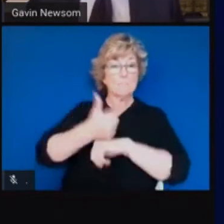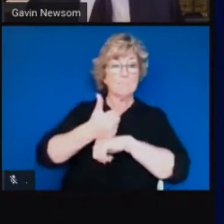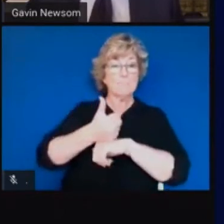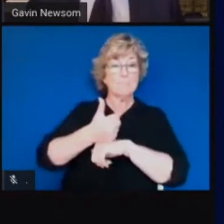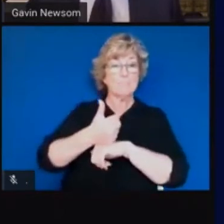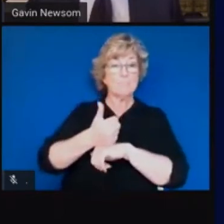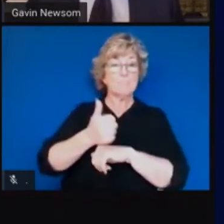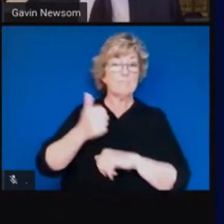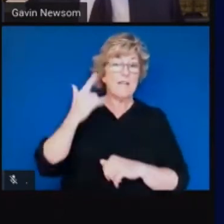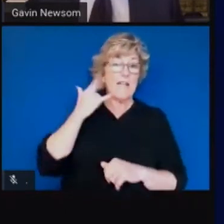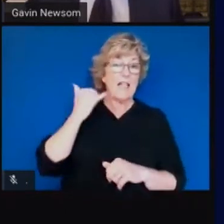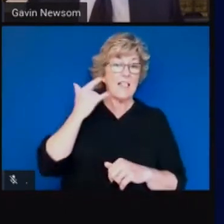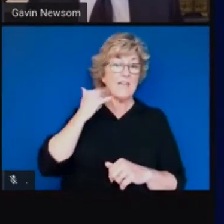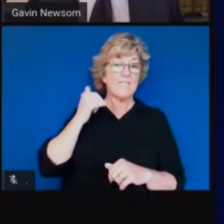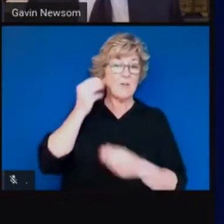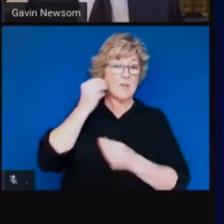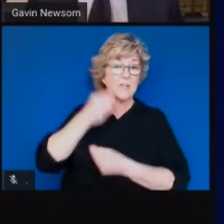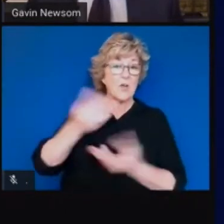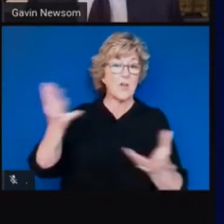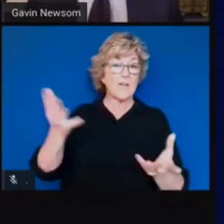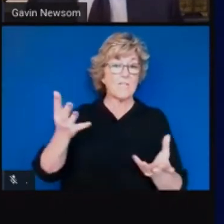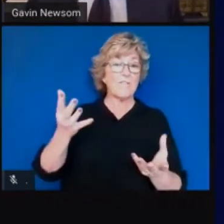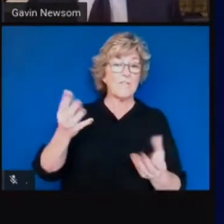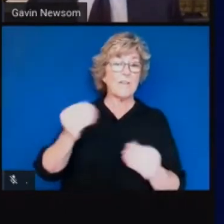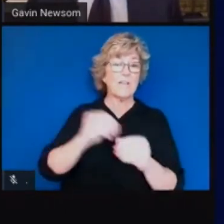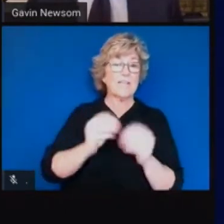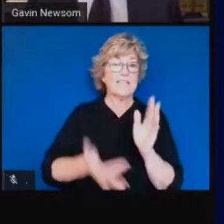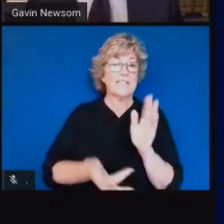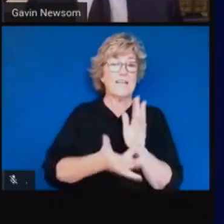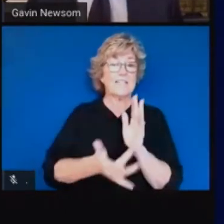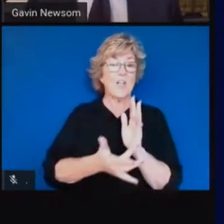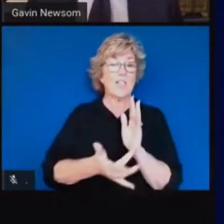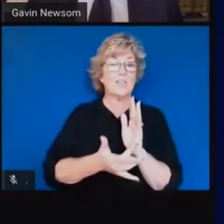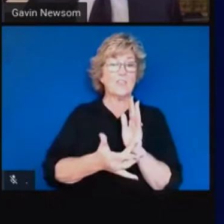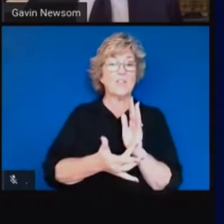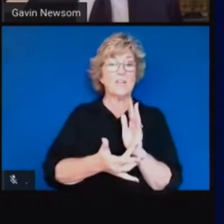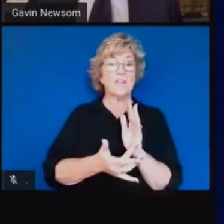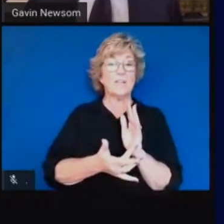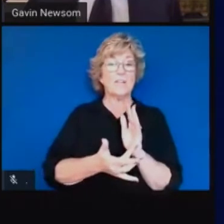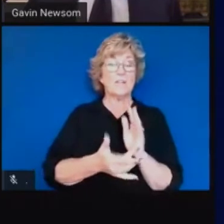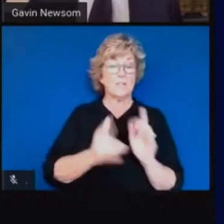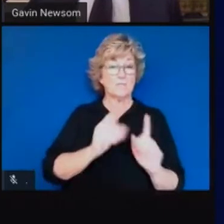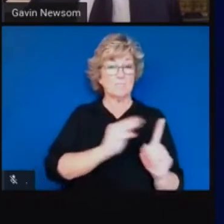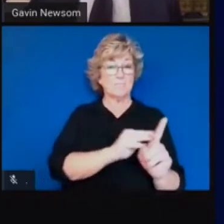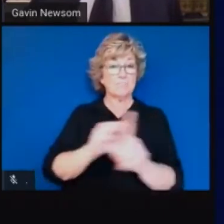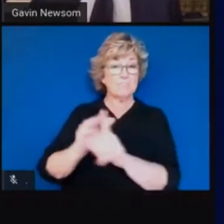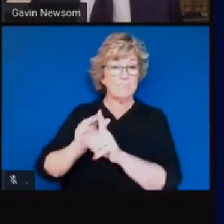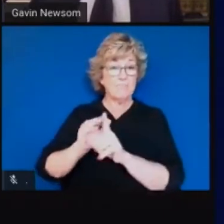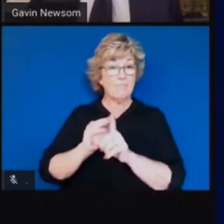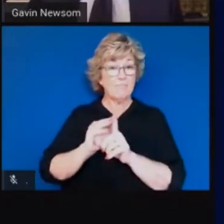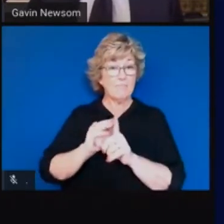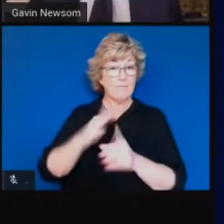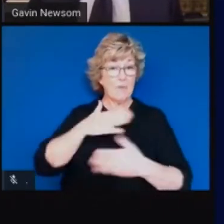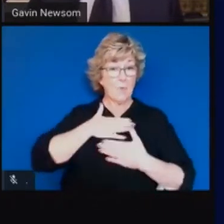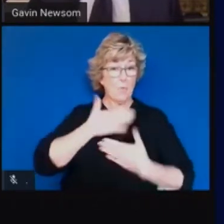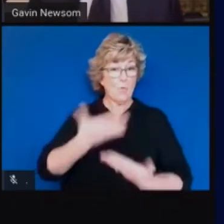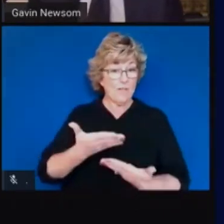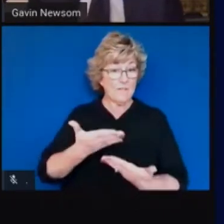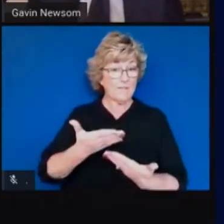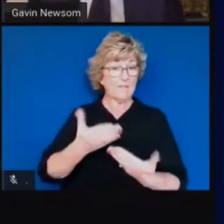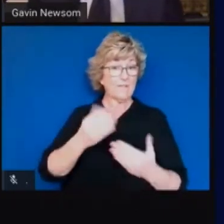this new opt-in technology. And I remind you, if you're willing,